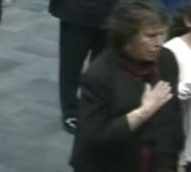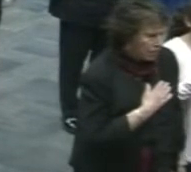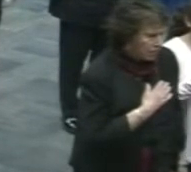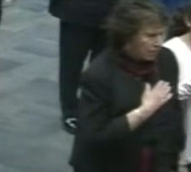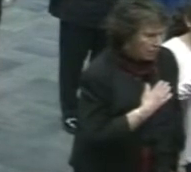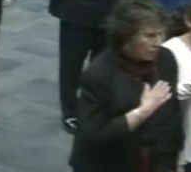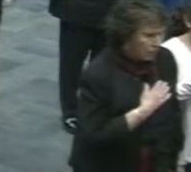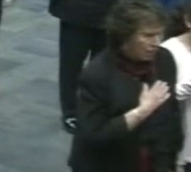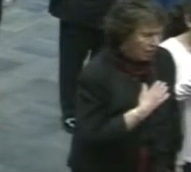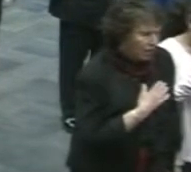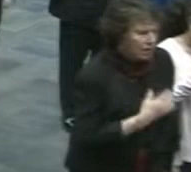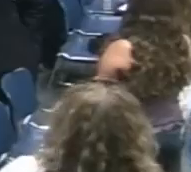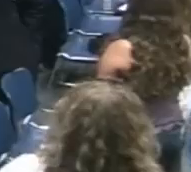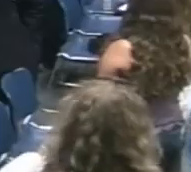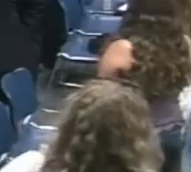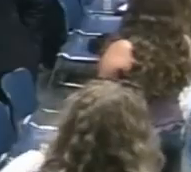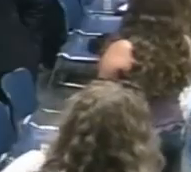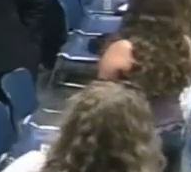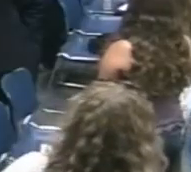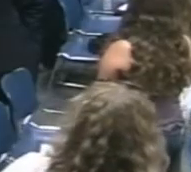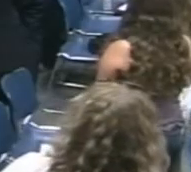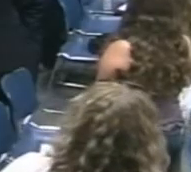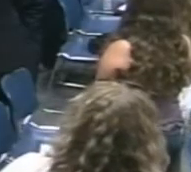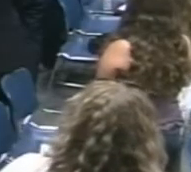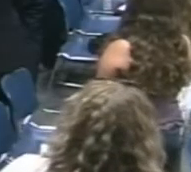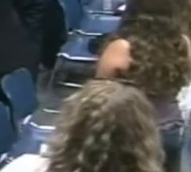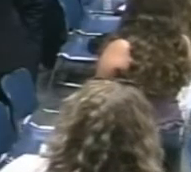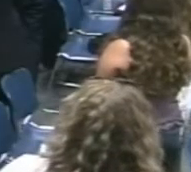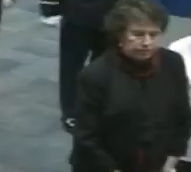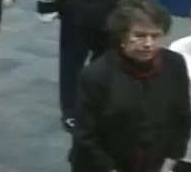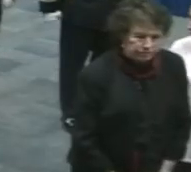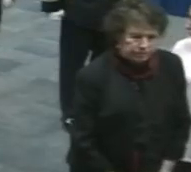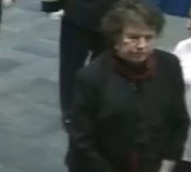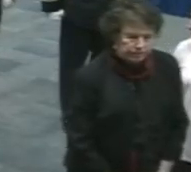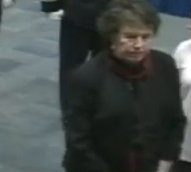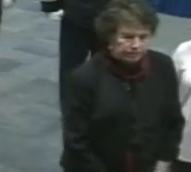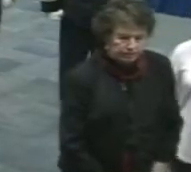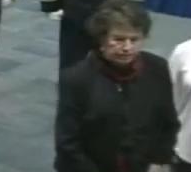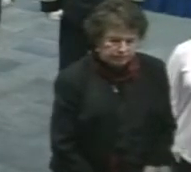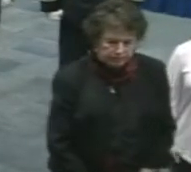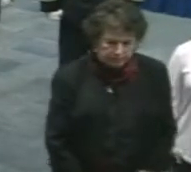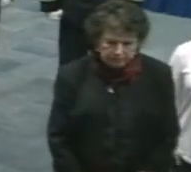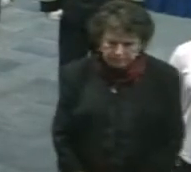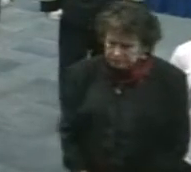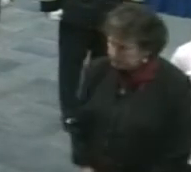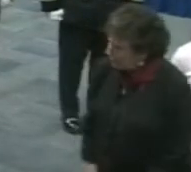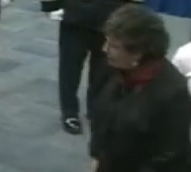and justice for all. Order, arms.